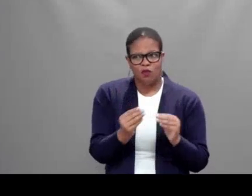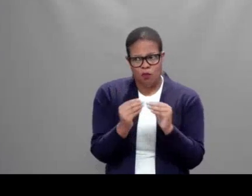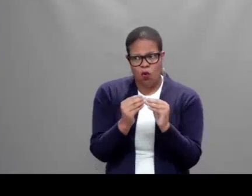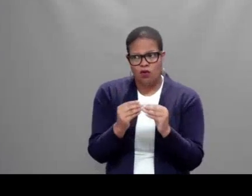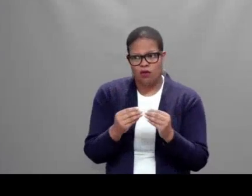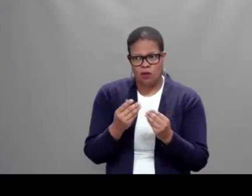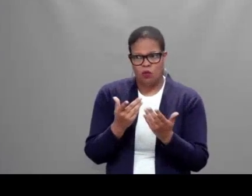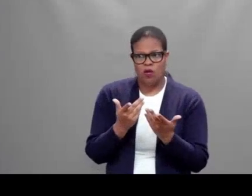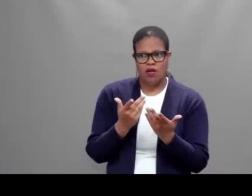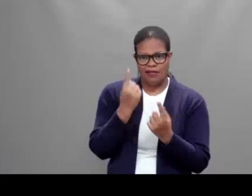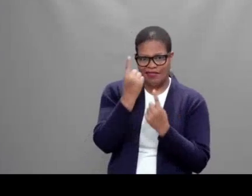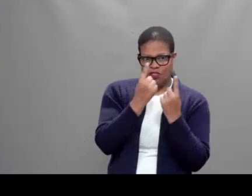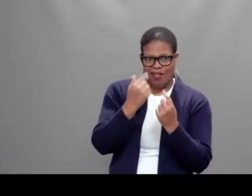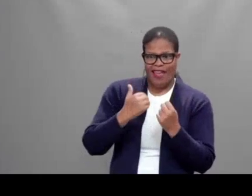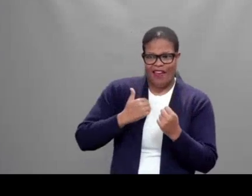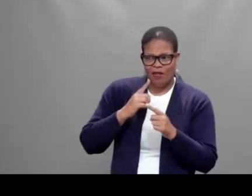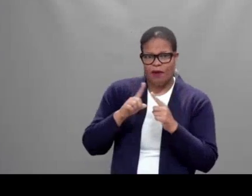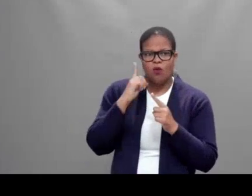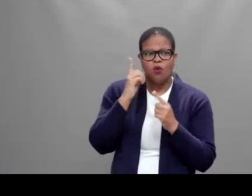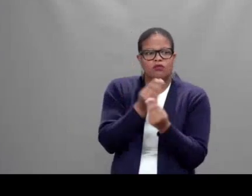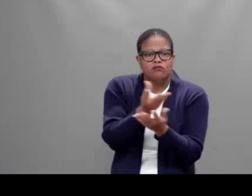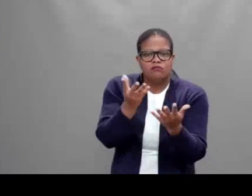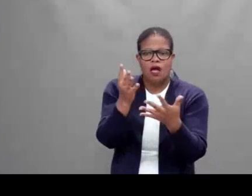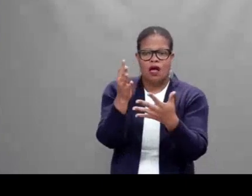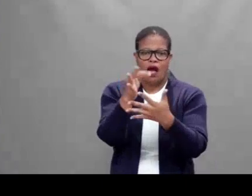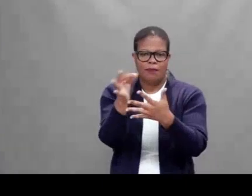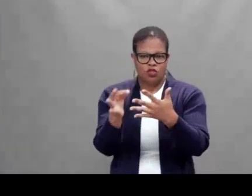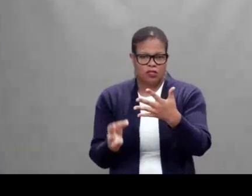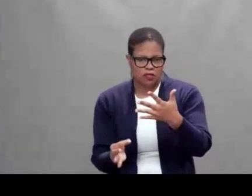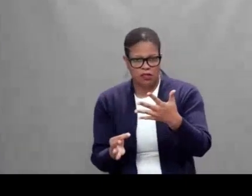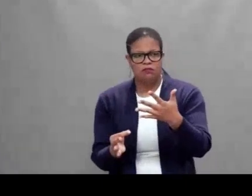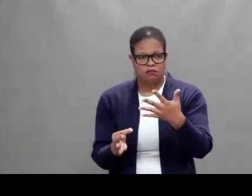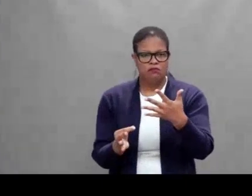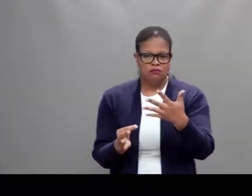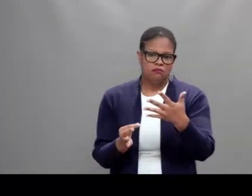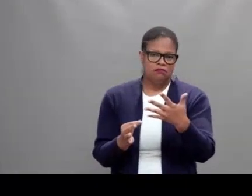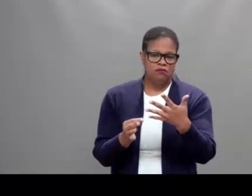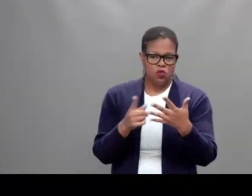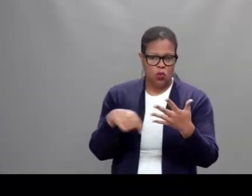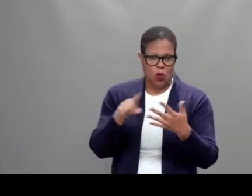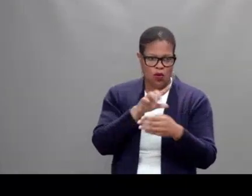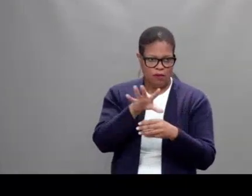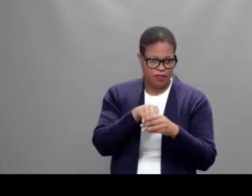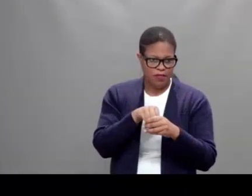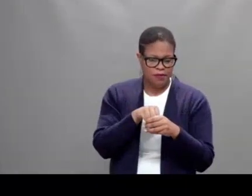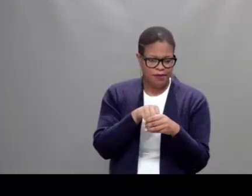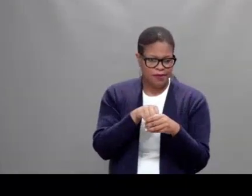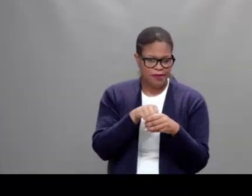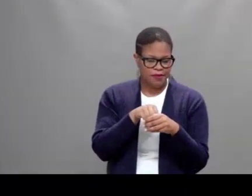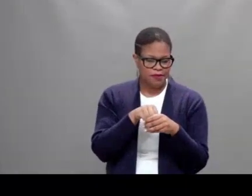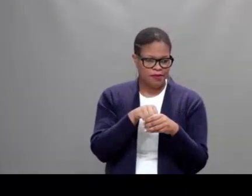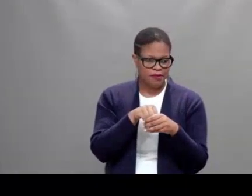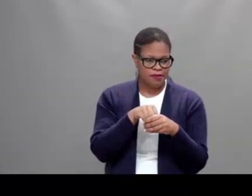some dates to give everybody options who would be participating on it.